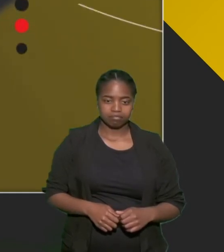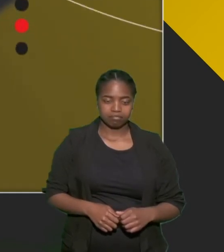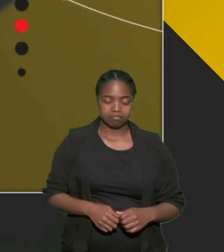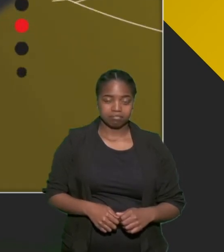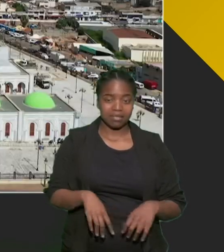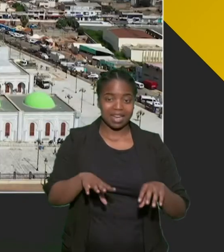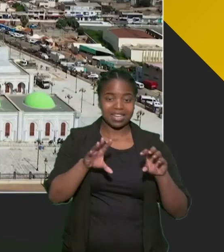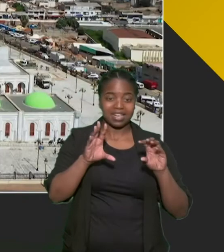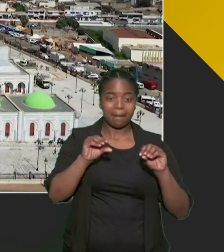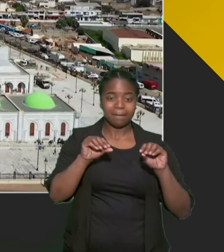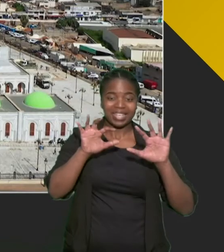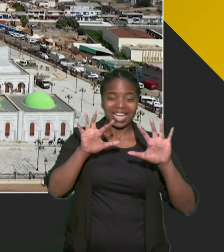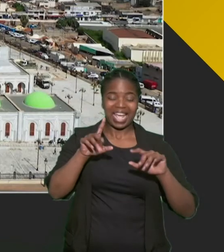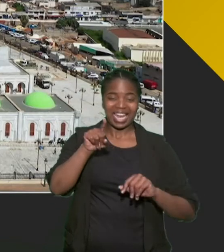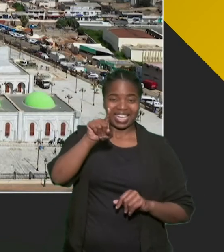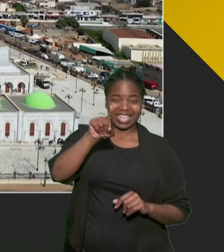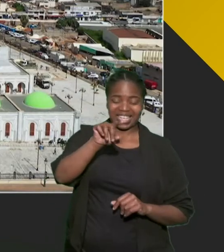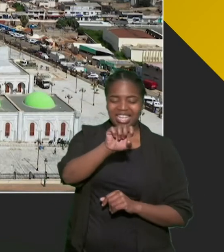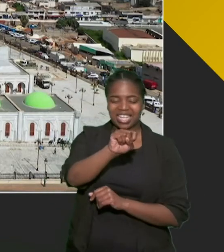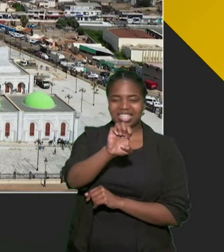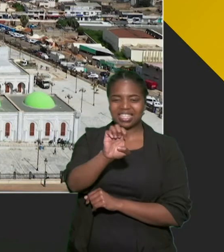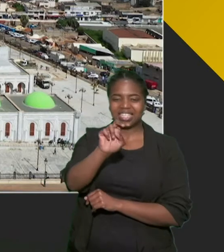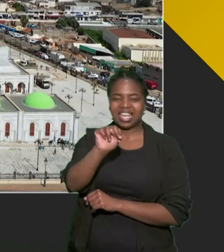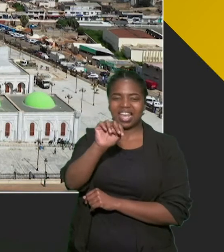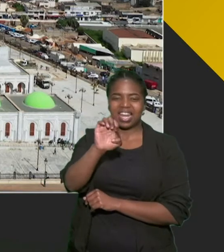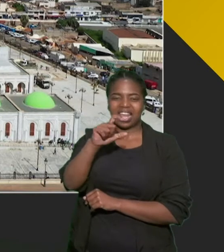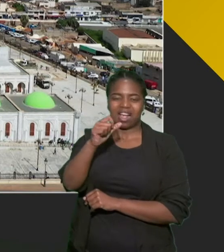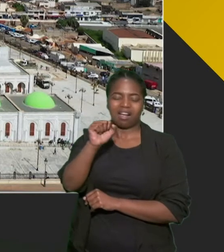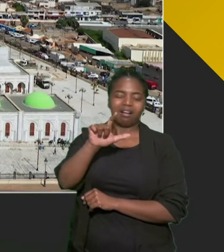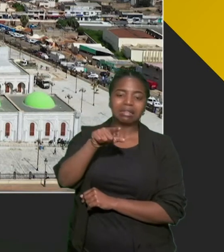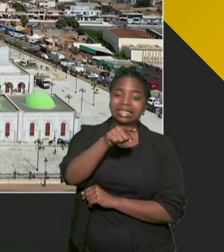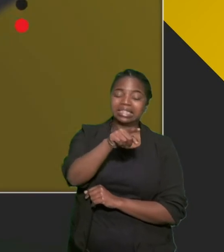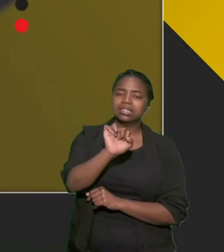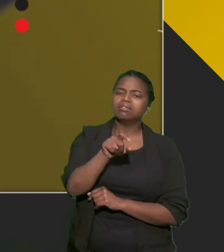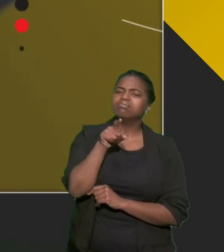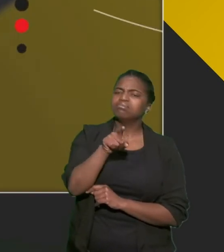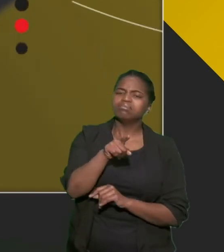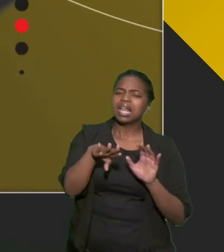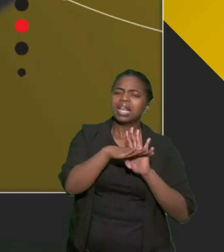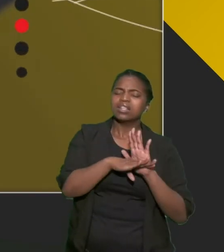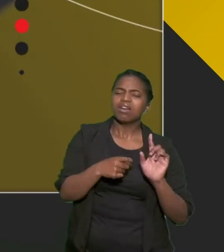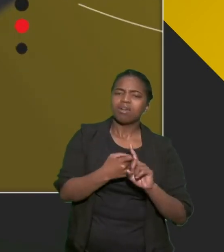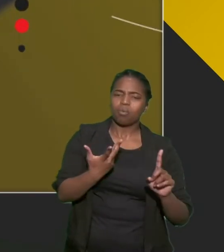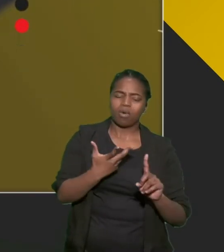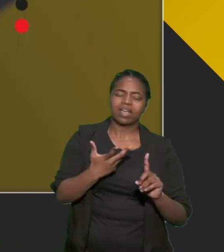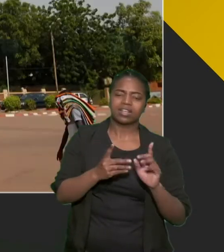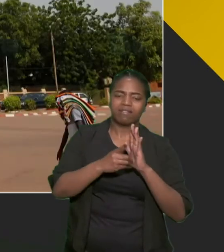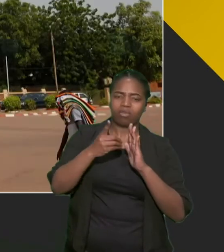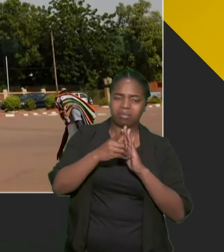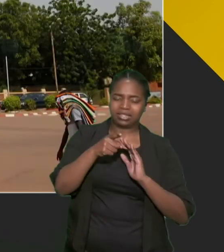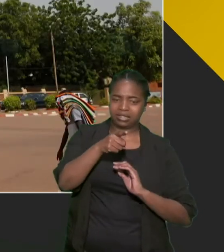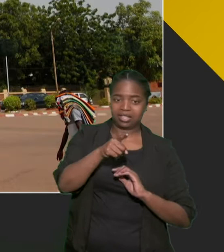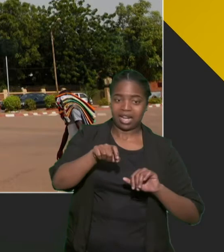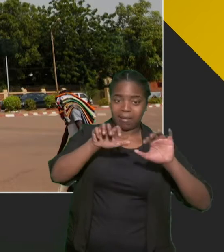At number 10, we've got Senegal that is coming in. Now, this list was shared by the Human Development Index. At number 9, we've